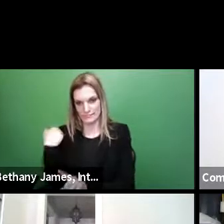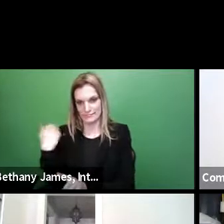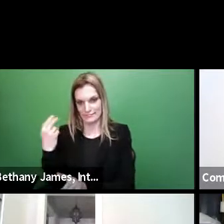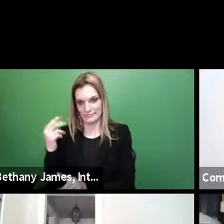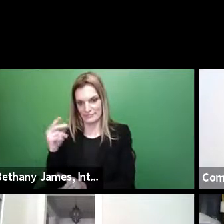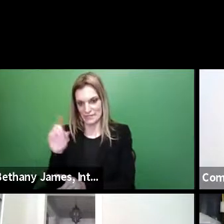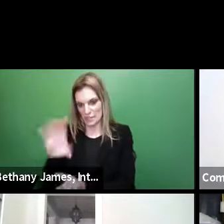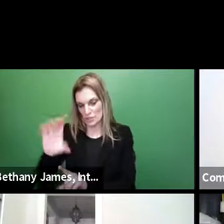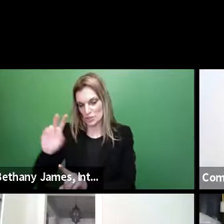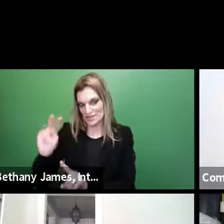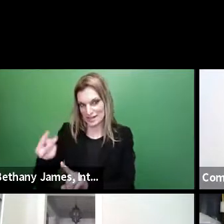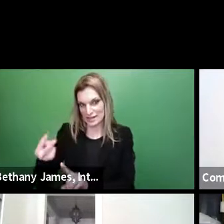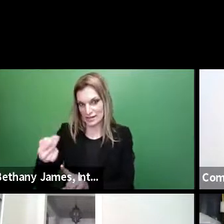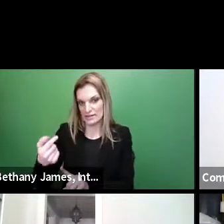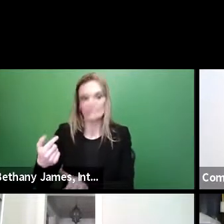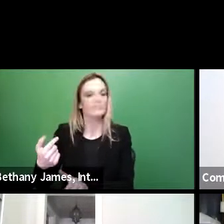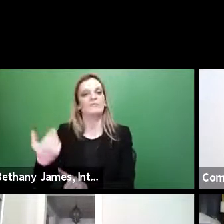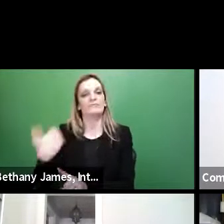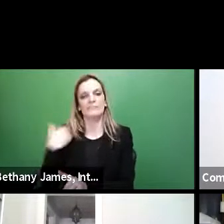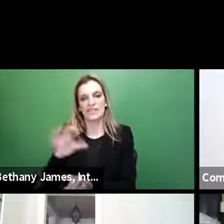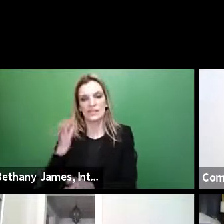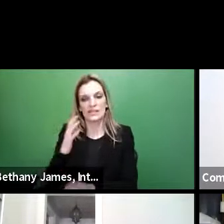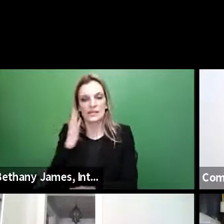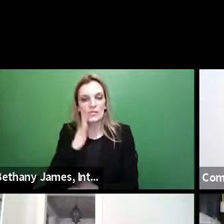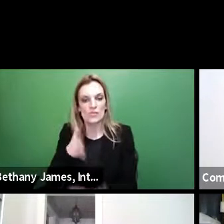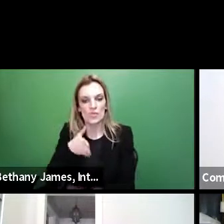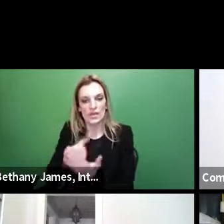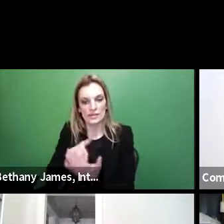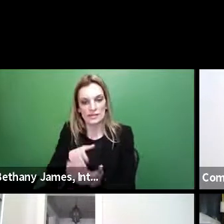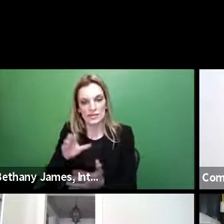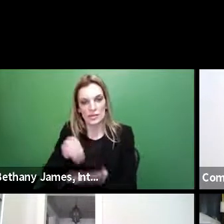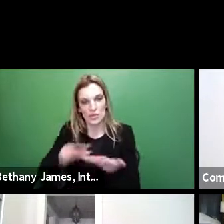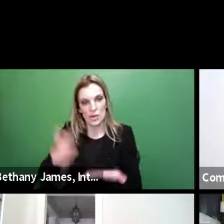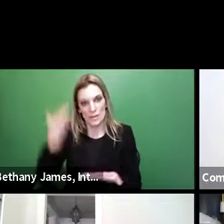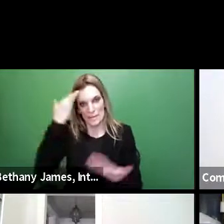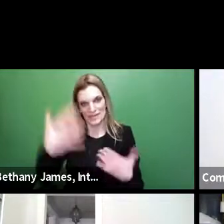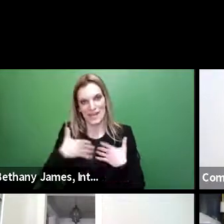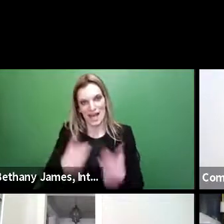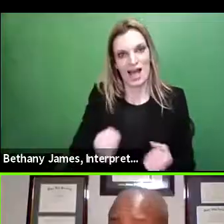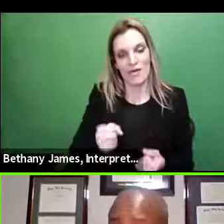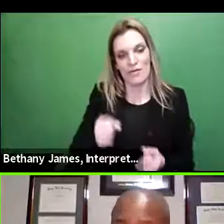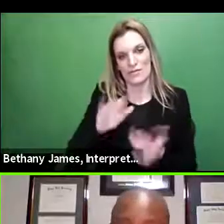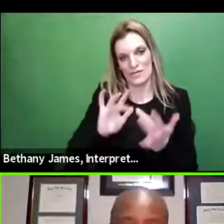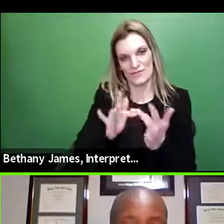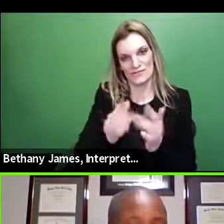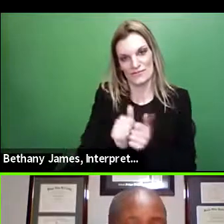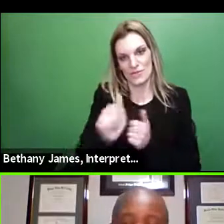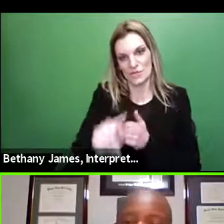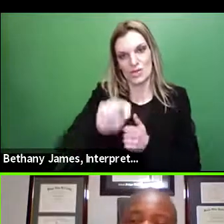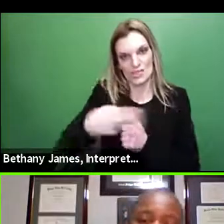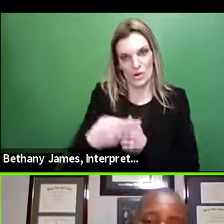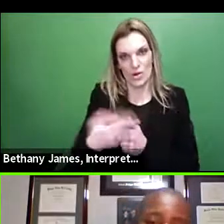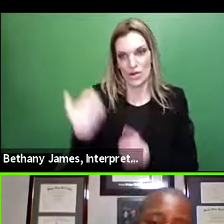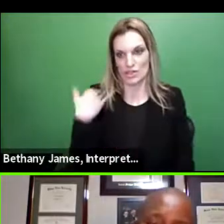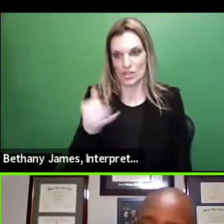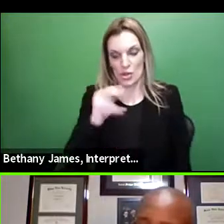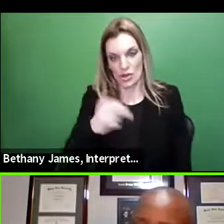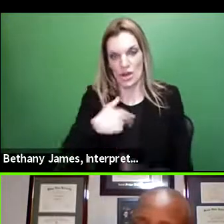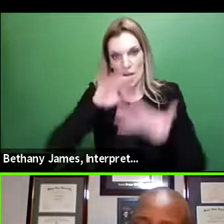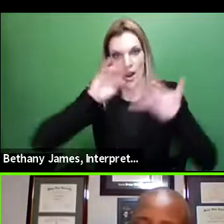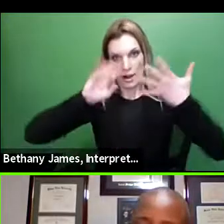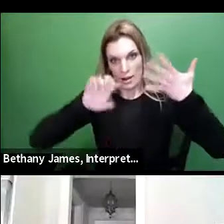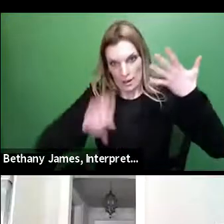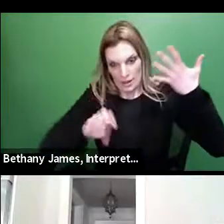the Racism and Student Mental Health virtual town hall meeting on January 13th. I tried to get through that as briefly